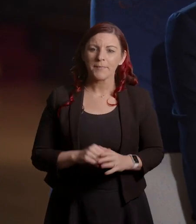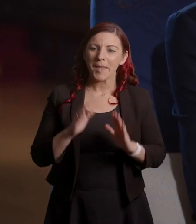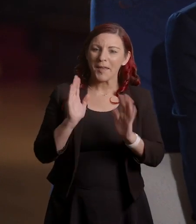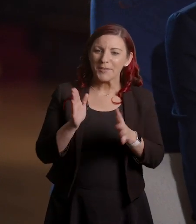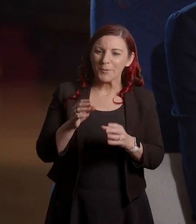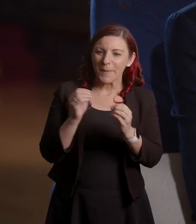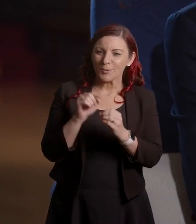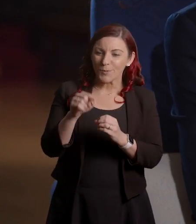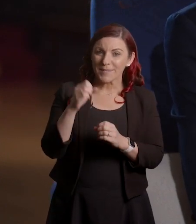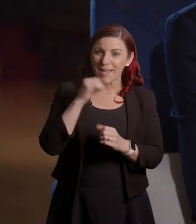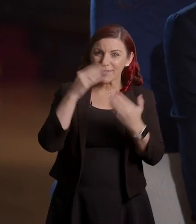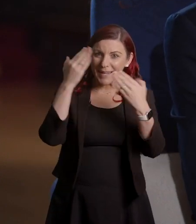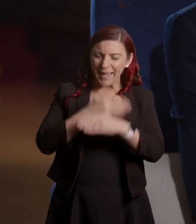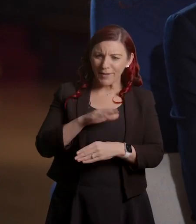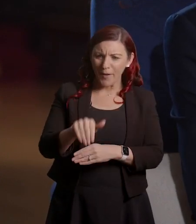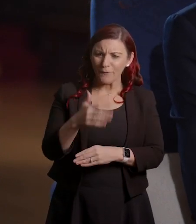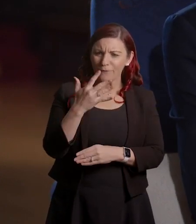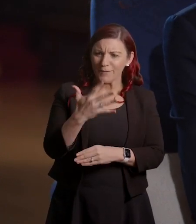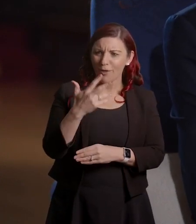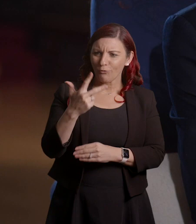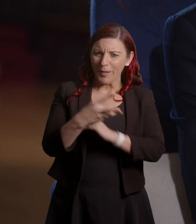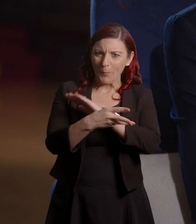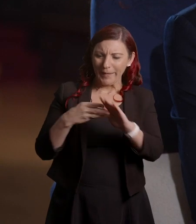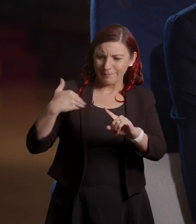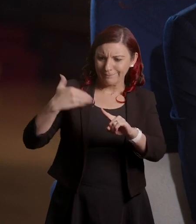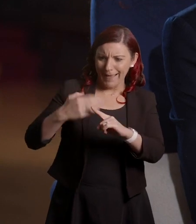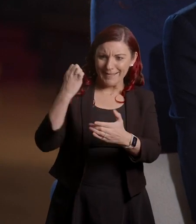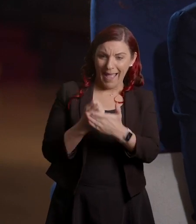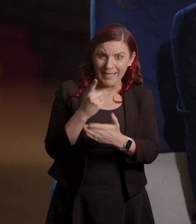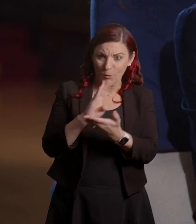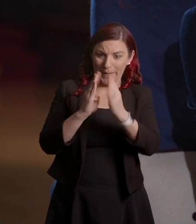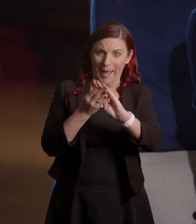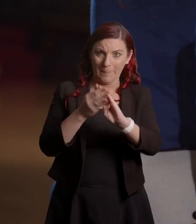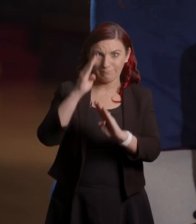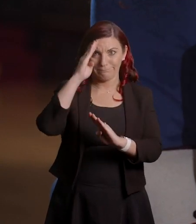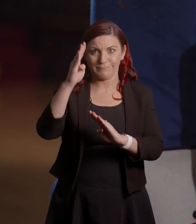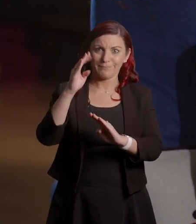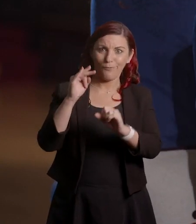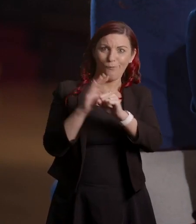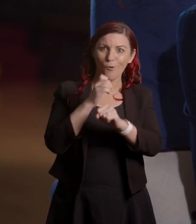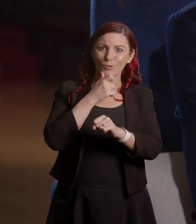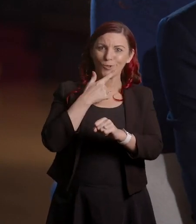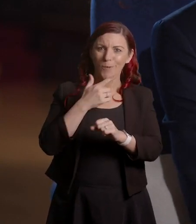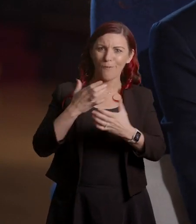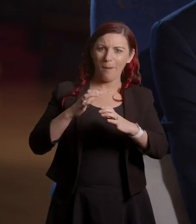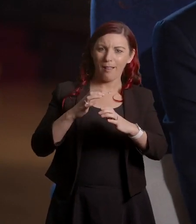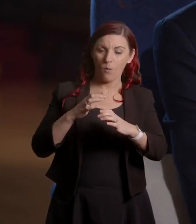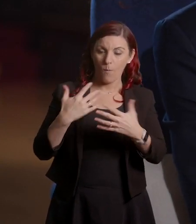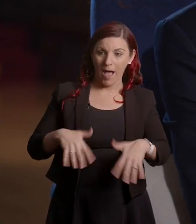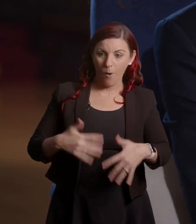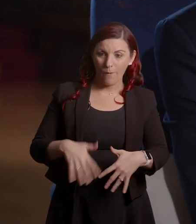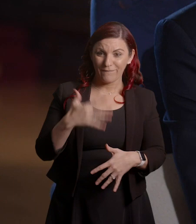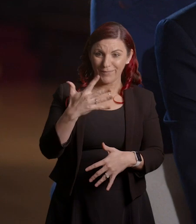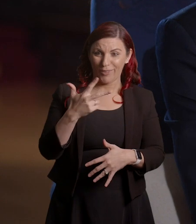mentioned to you on Saturday evening, it was 53 weeks to the day that you were appointed as Dublin Senior Football Manager. What